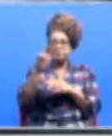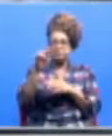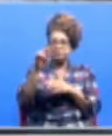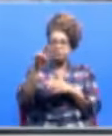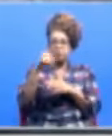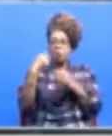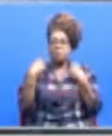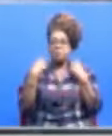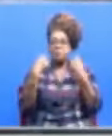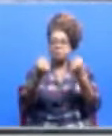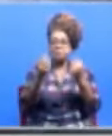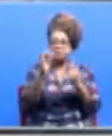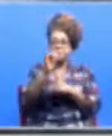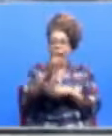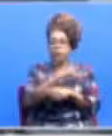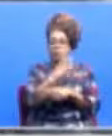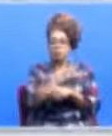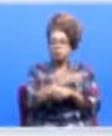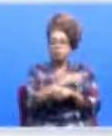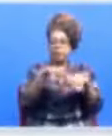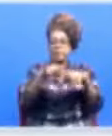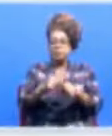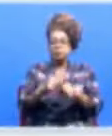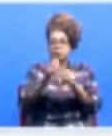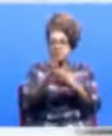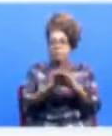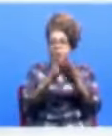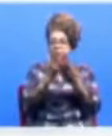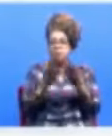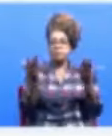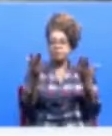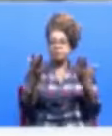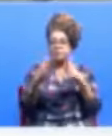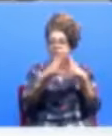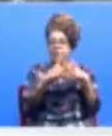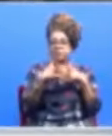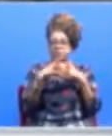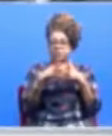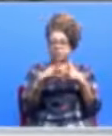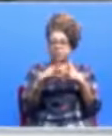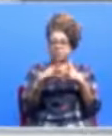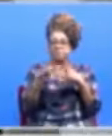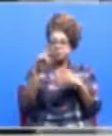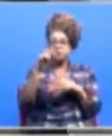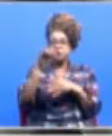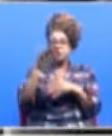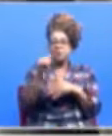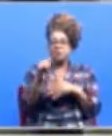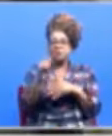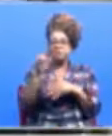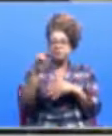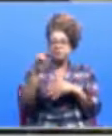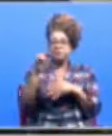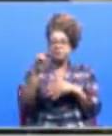to the hospital and later took some of his property in the United States. Ngina Kirori, NTV.